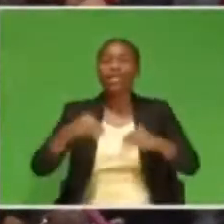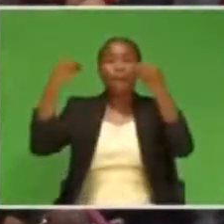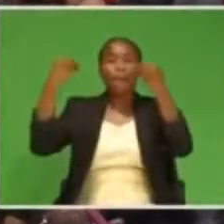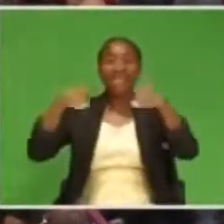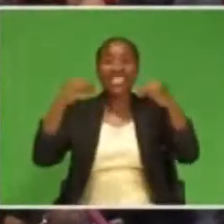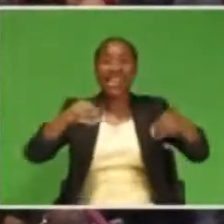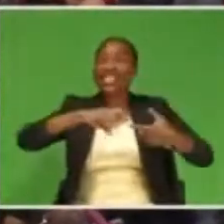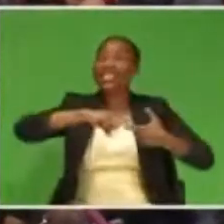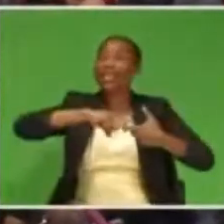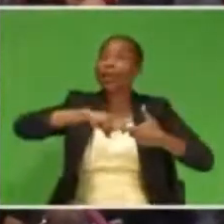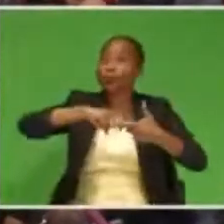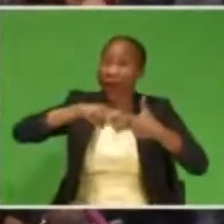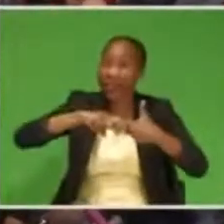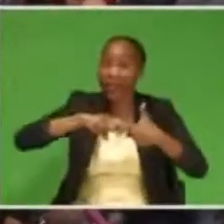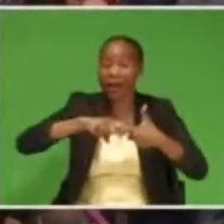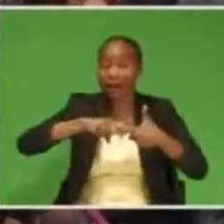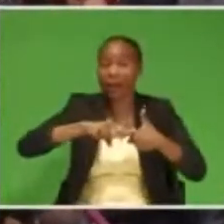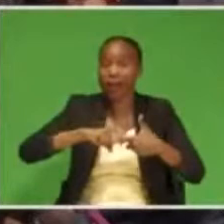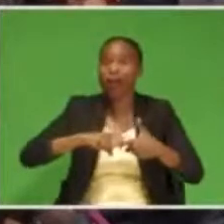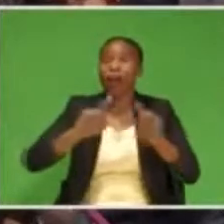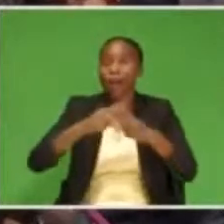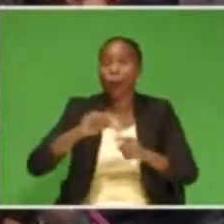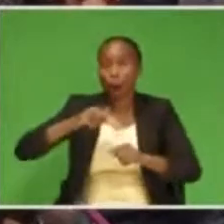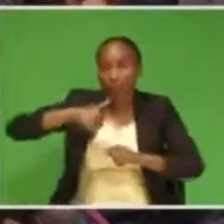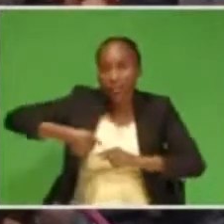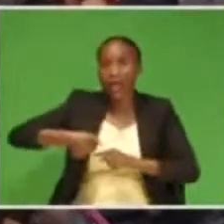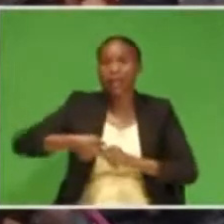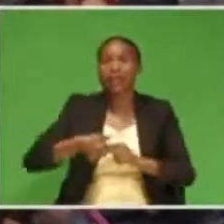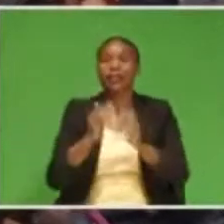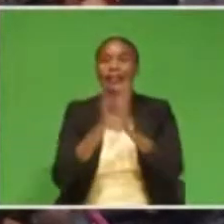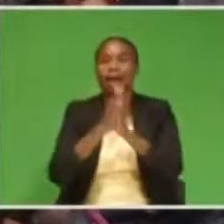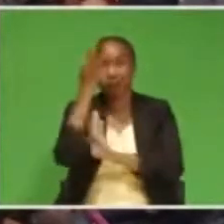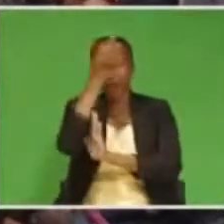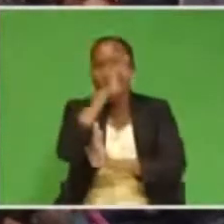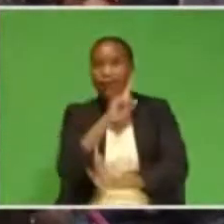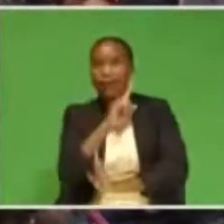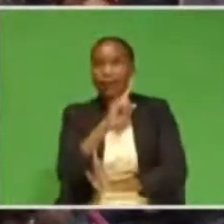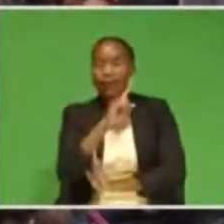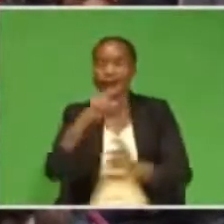is suspended for the next 10 minutes.